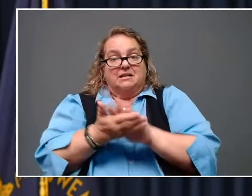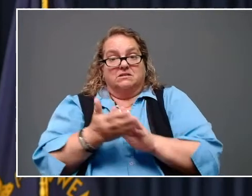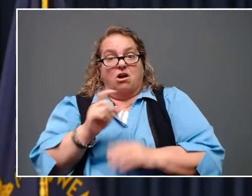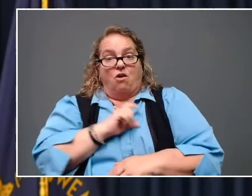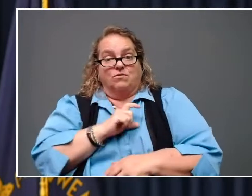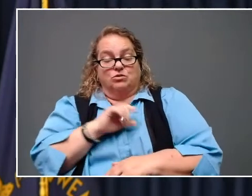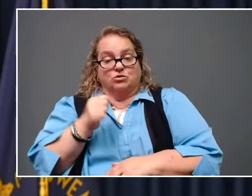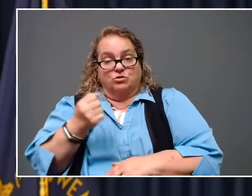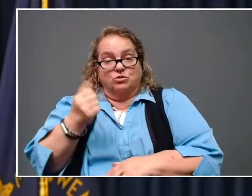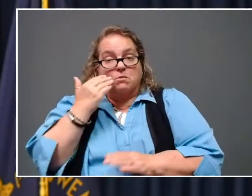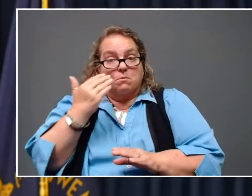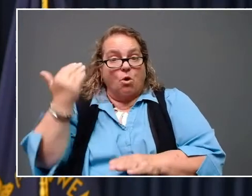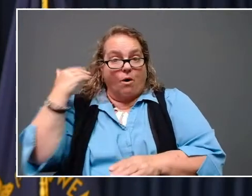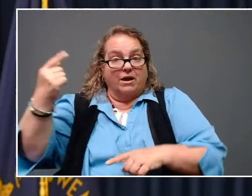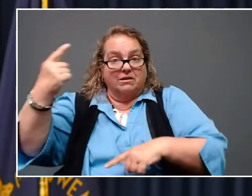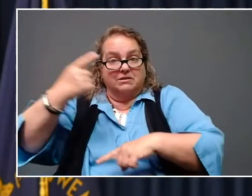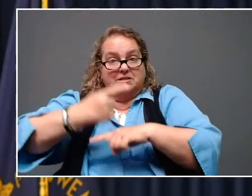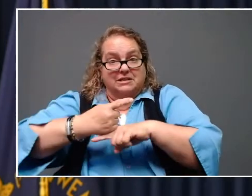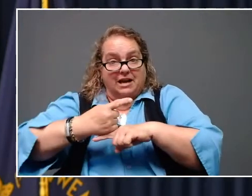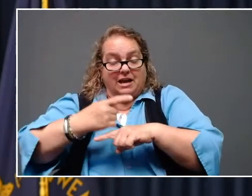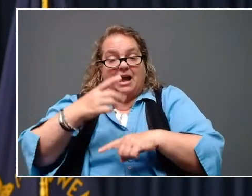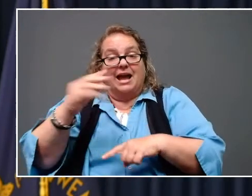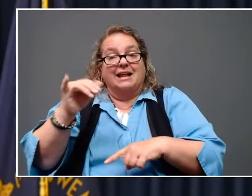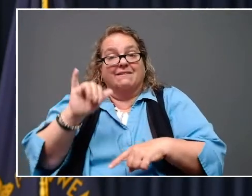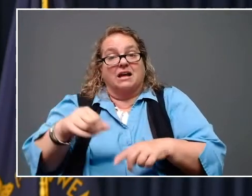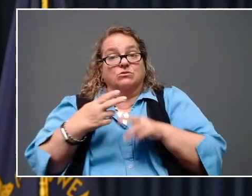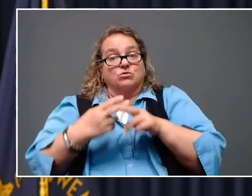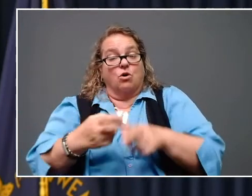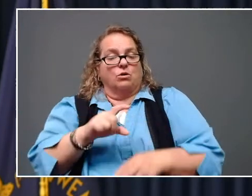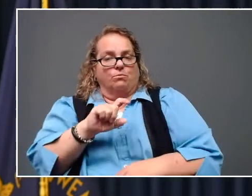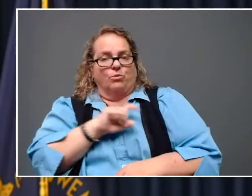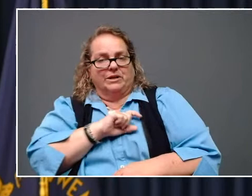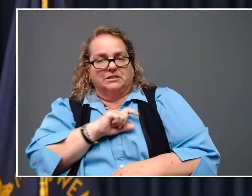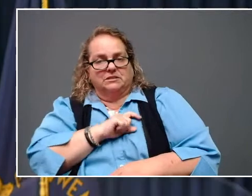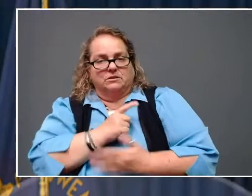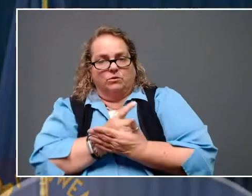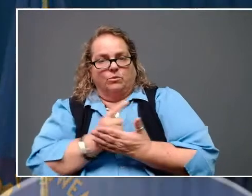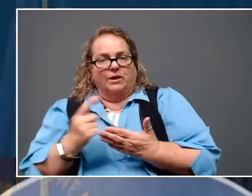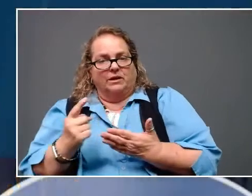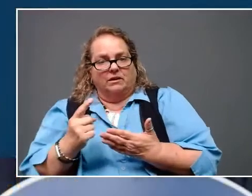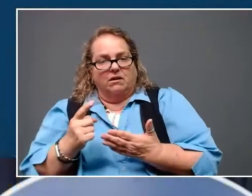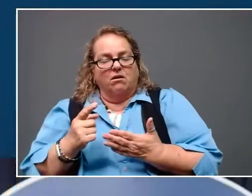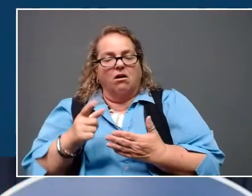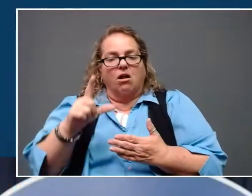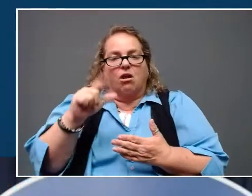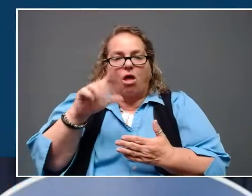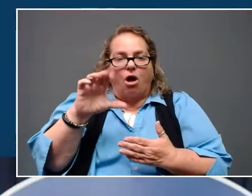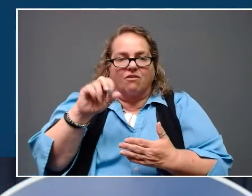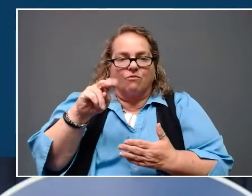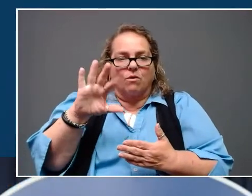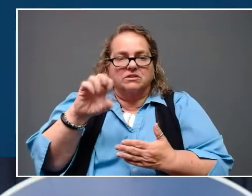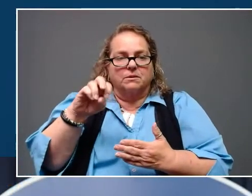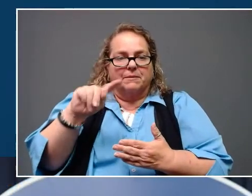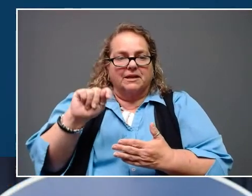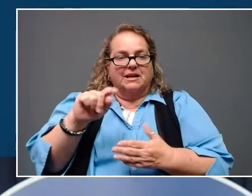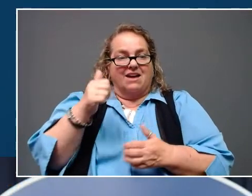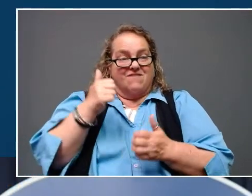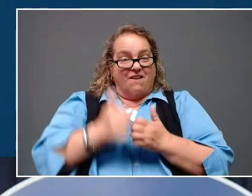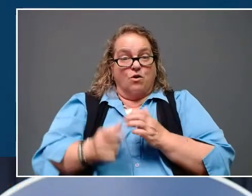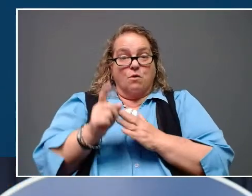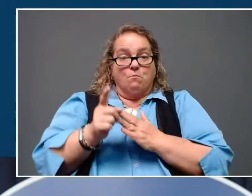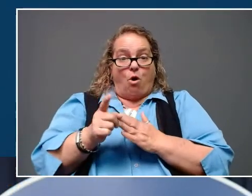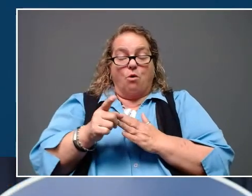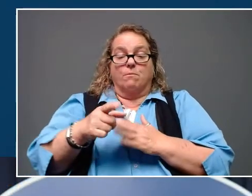which it falls as Police Week. To our law enforcement personnel, for every moment of harm prevented, for the assurance